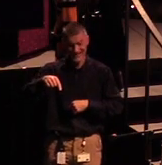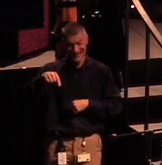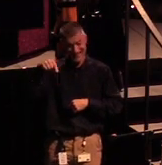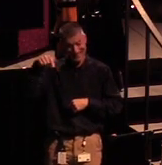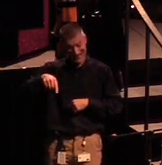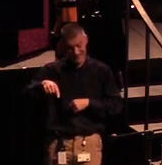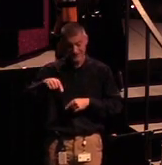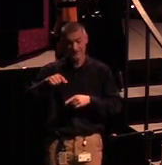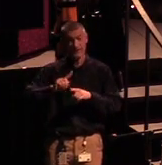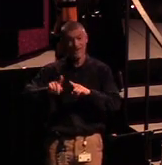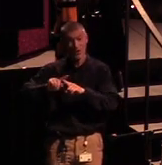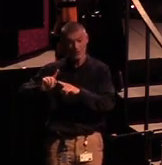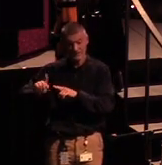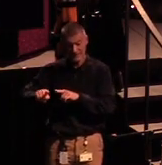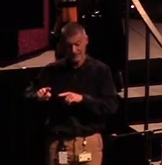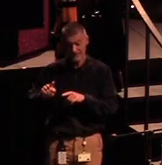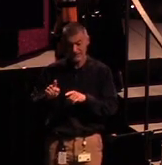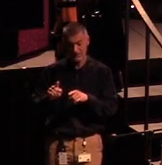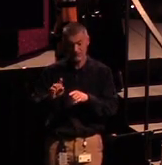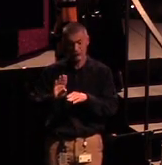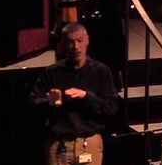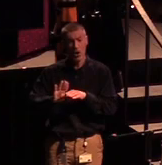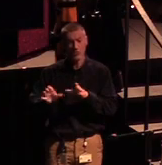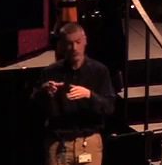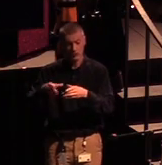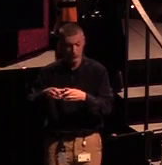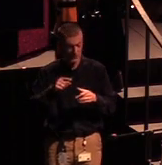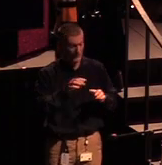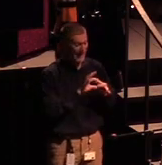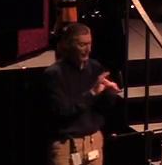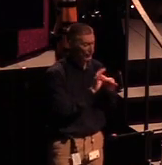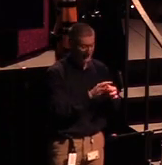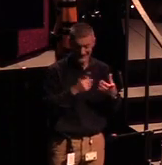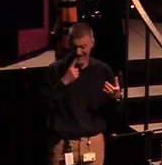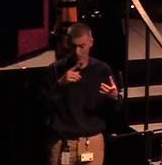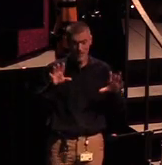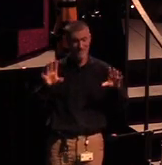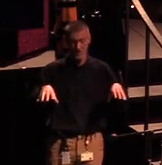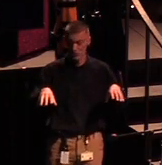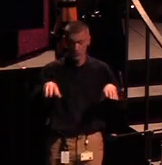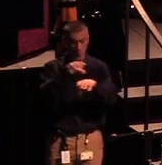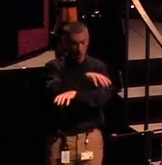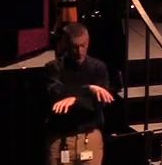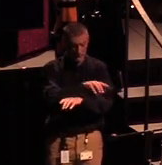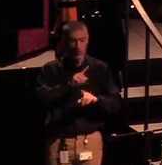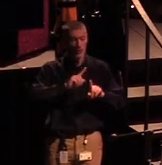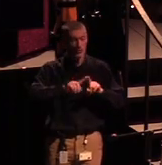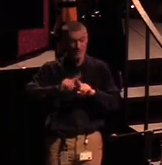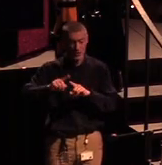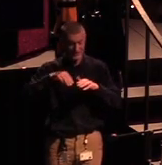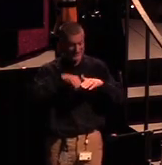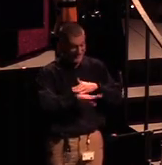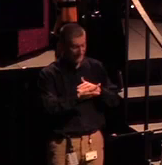the rehearsal room and professional mobility was an interact we've now swapped those over so devote diversifying the workforce will now be in